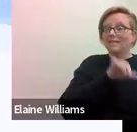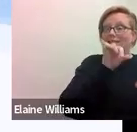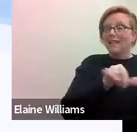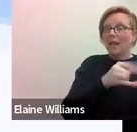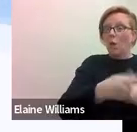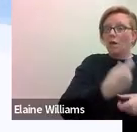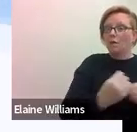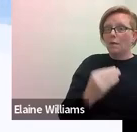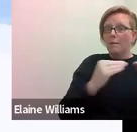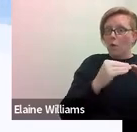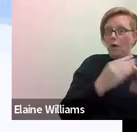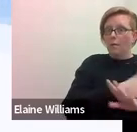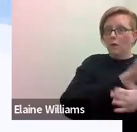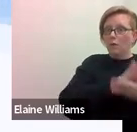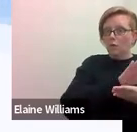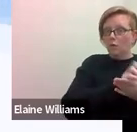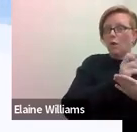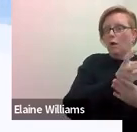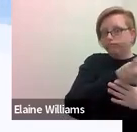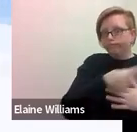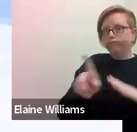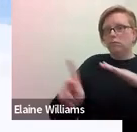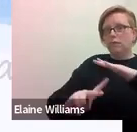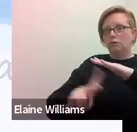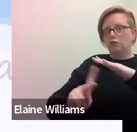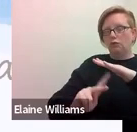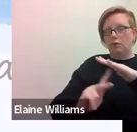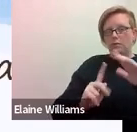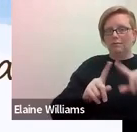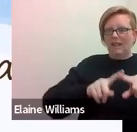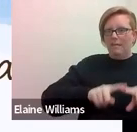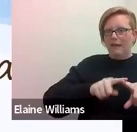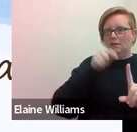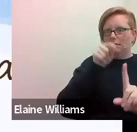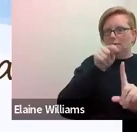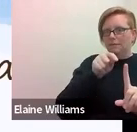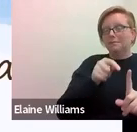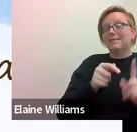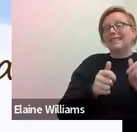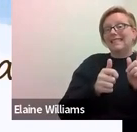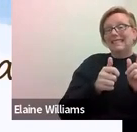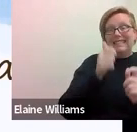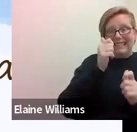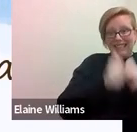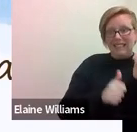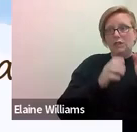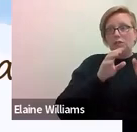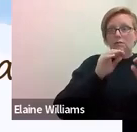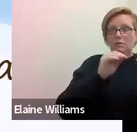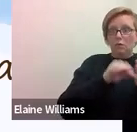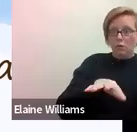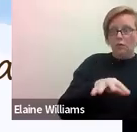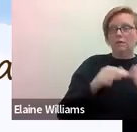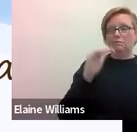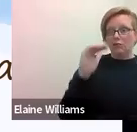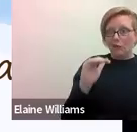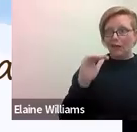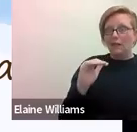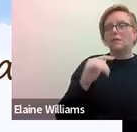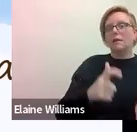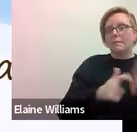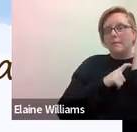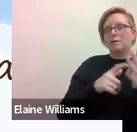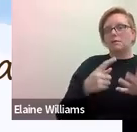year or to move on to kindergarten. Each child is discussed individually by the IEP team. So, and it's